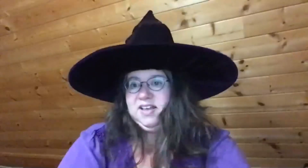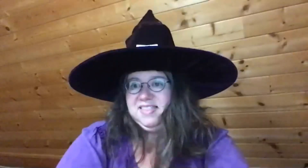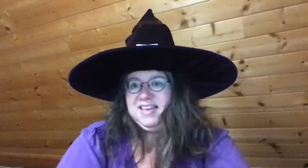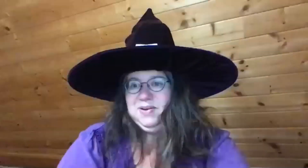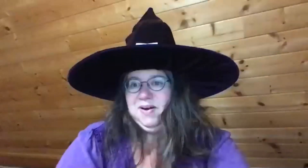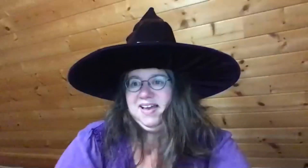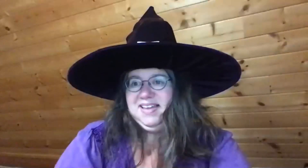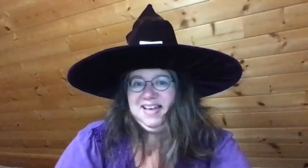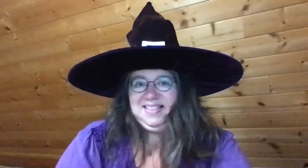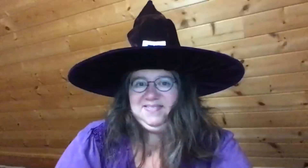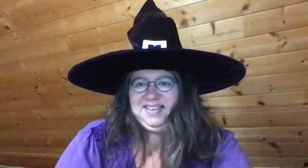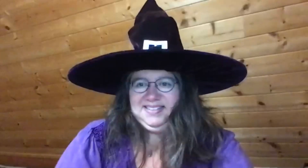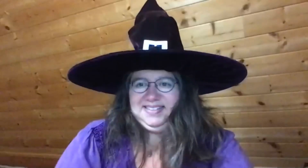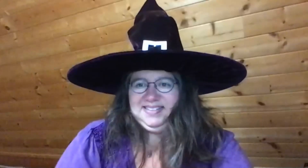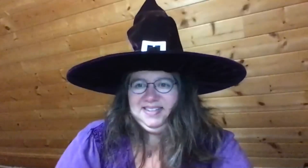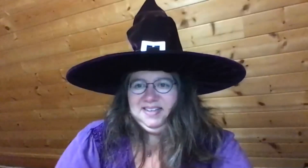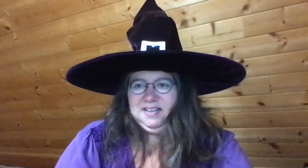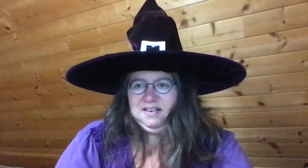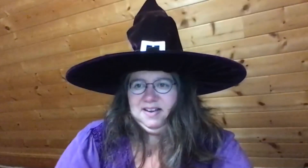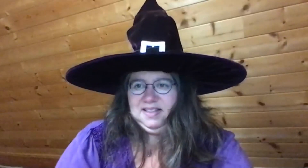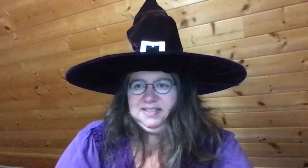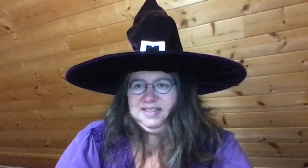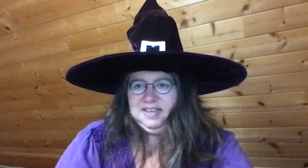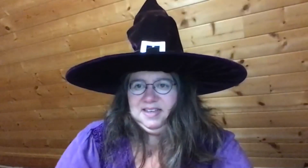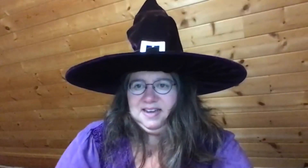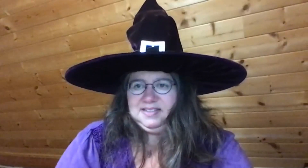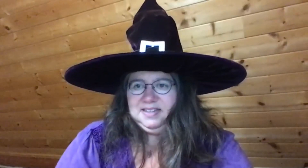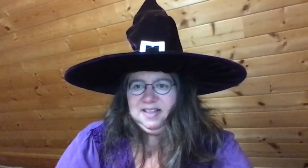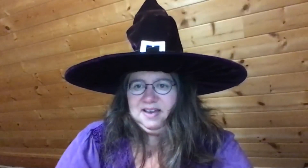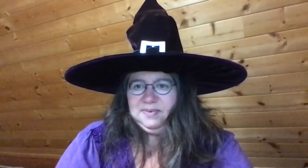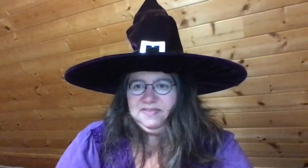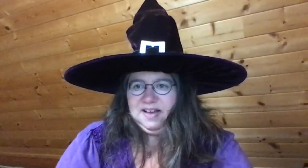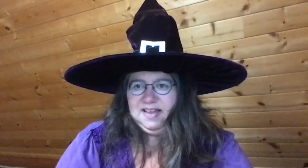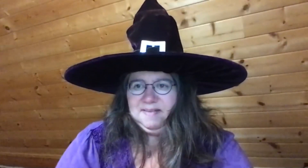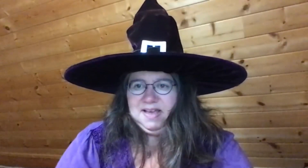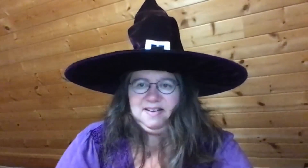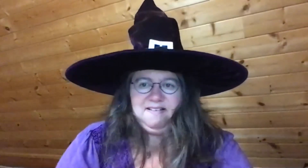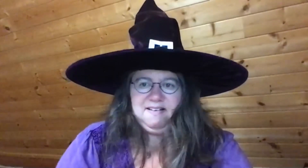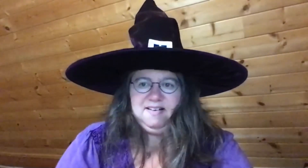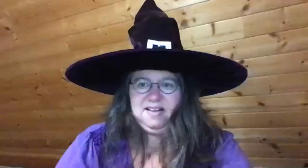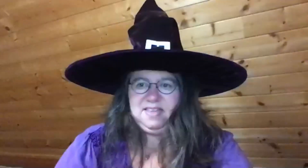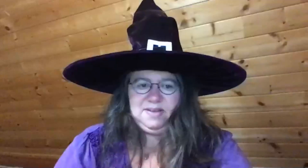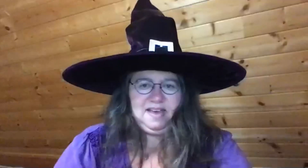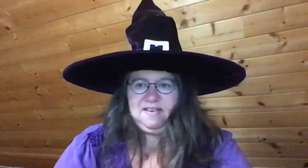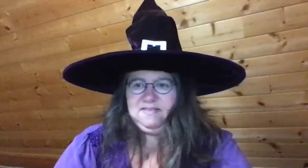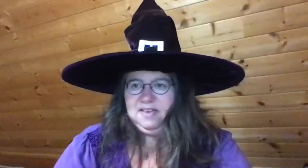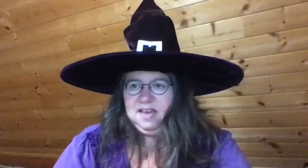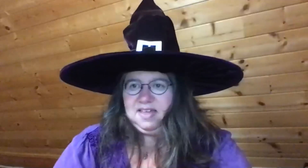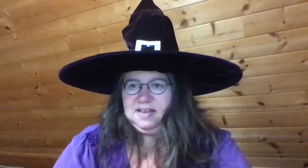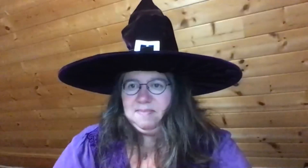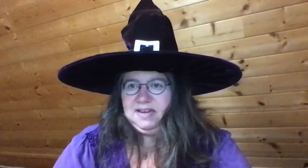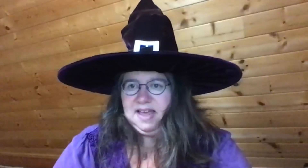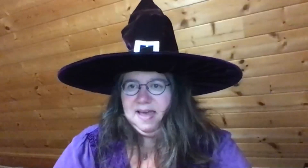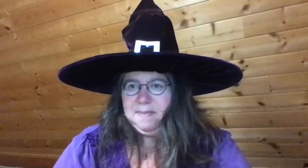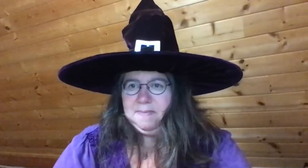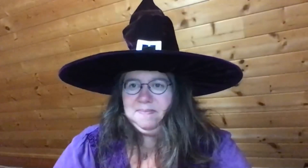That's great. Thank you, Wyatt. I love this. All right, let's see. Next in line, we've got Amanda R, and then we have, I